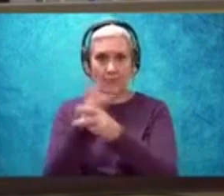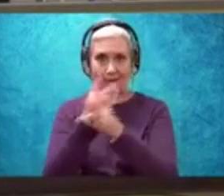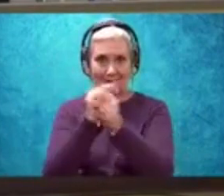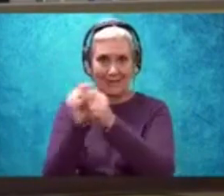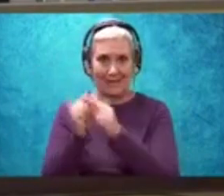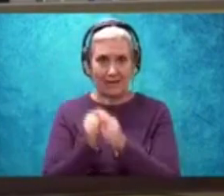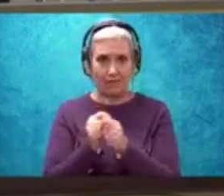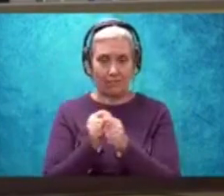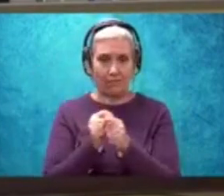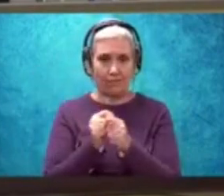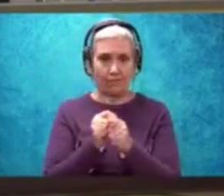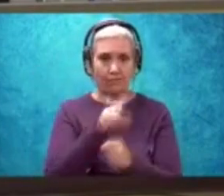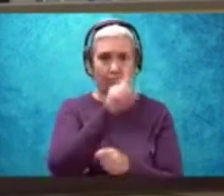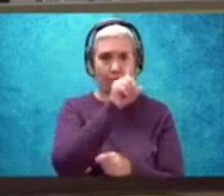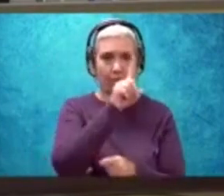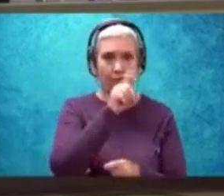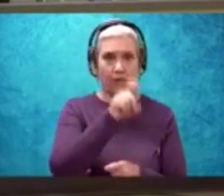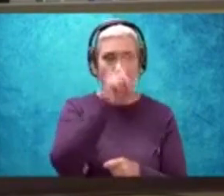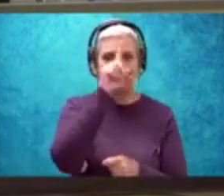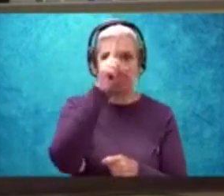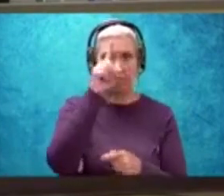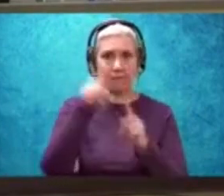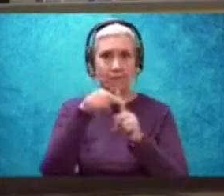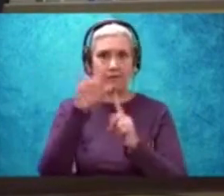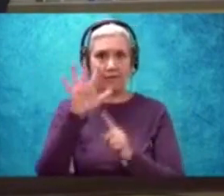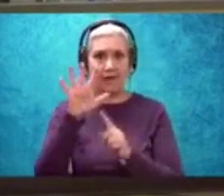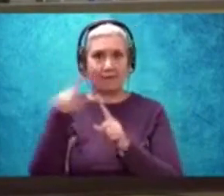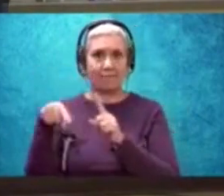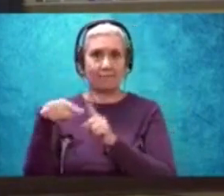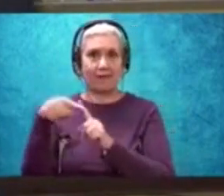expression, 1x squared plus 5x plus 6.